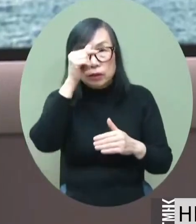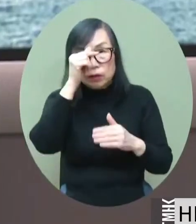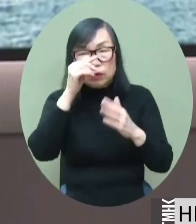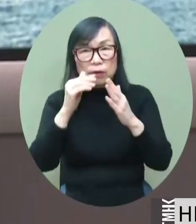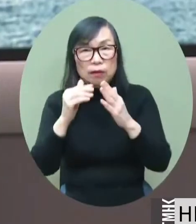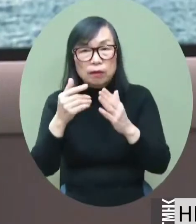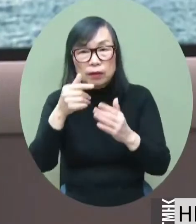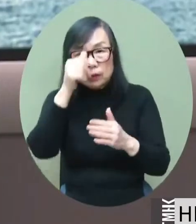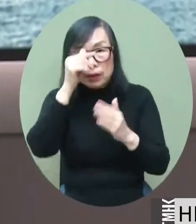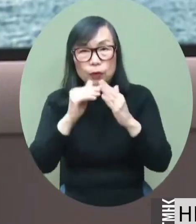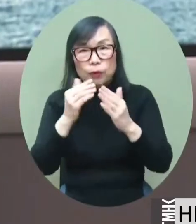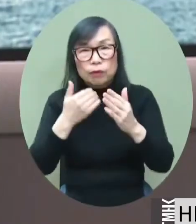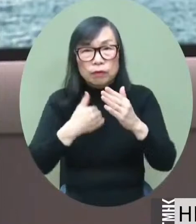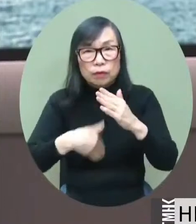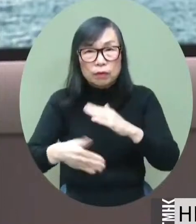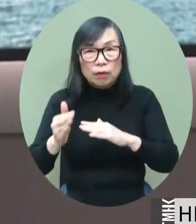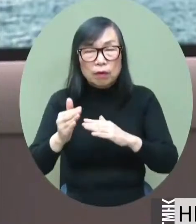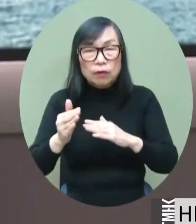Perhaps